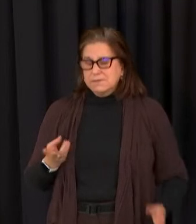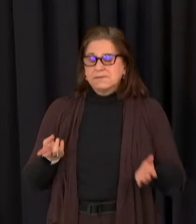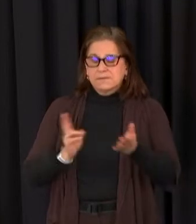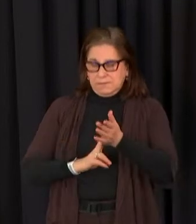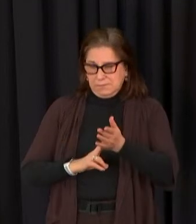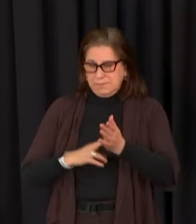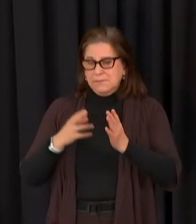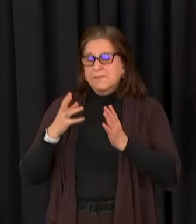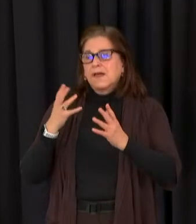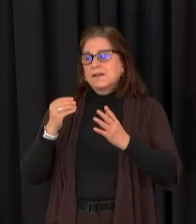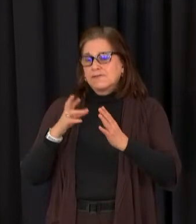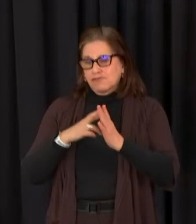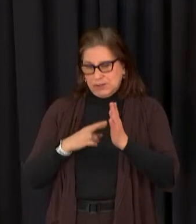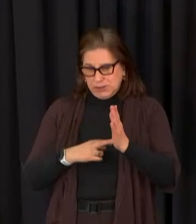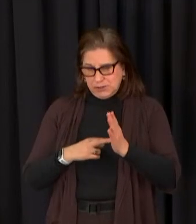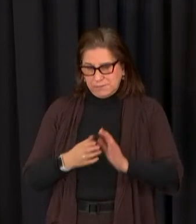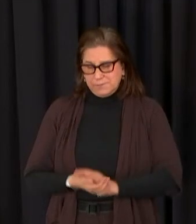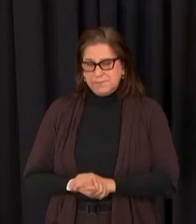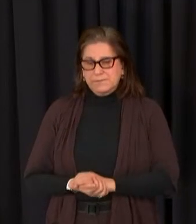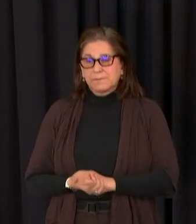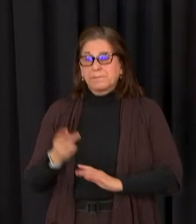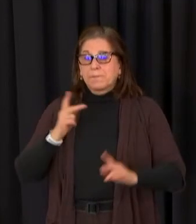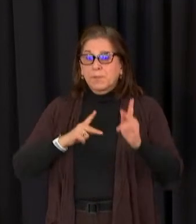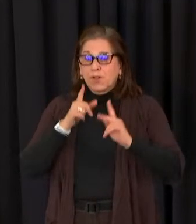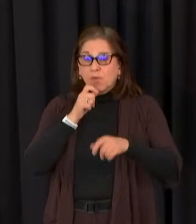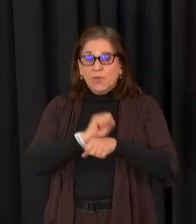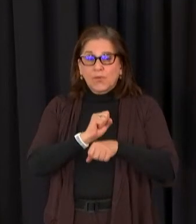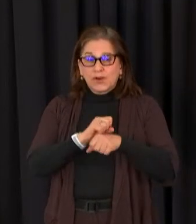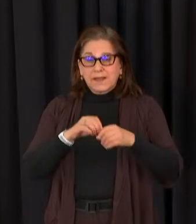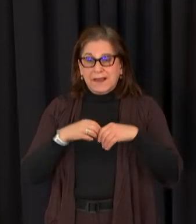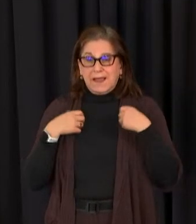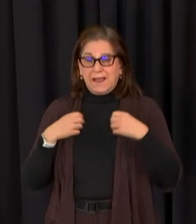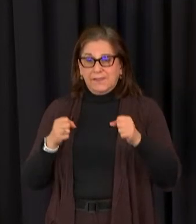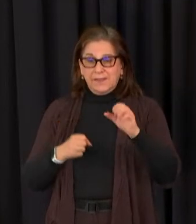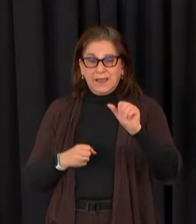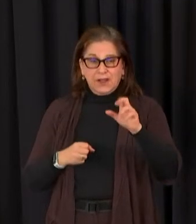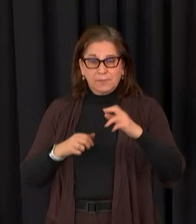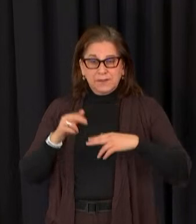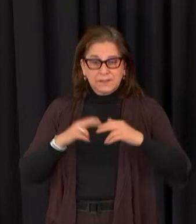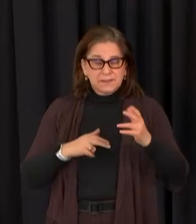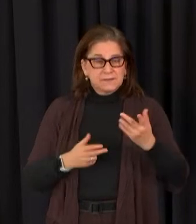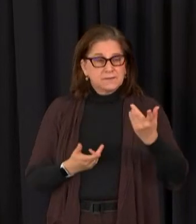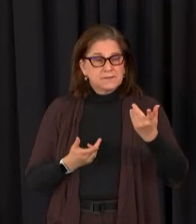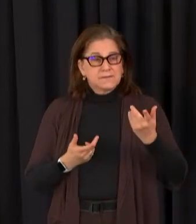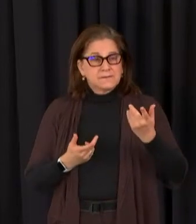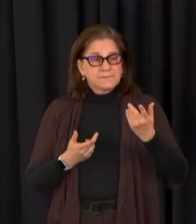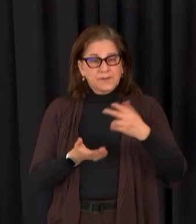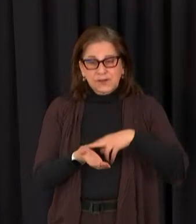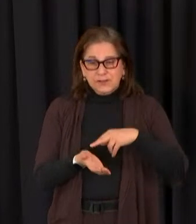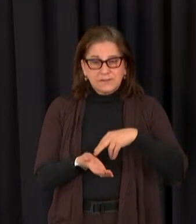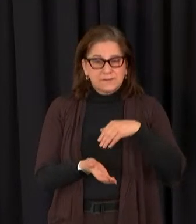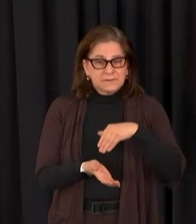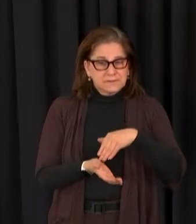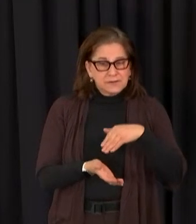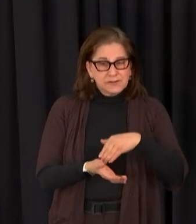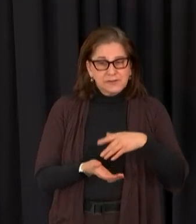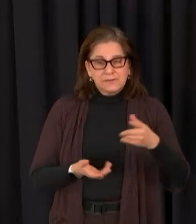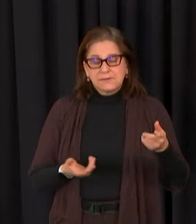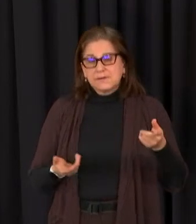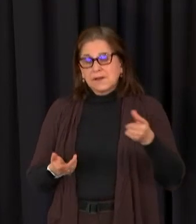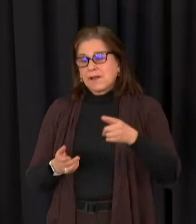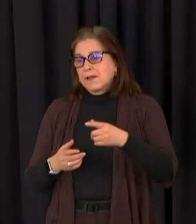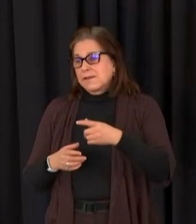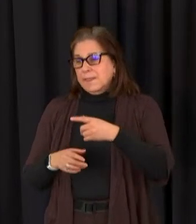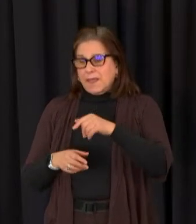up. Individuals who work in healthcare settings, members of the fire and emergency medical service, residents of